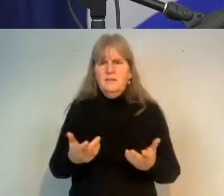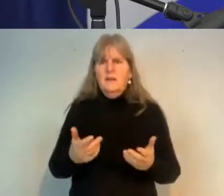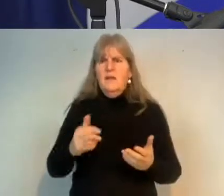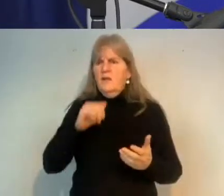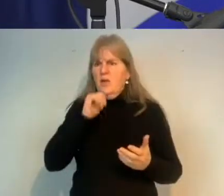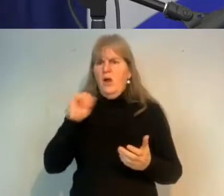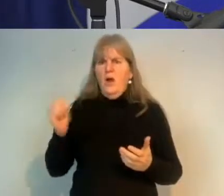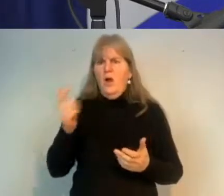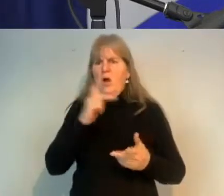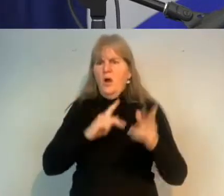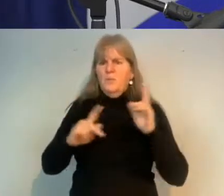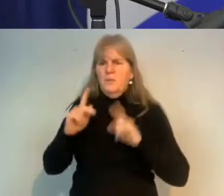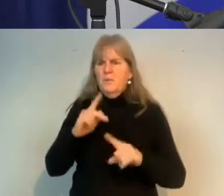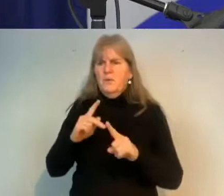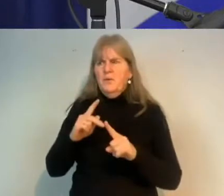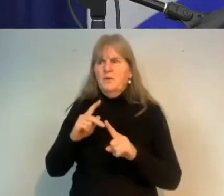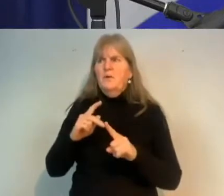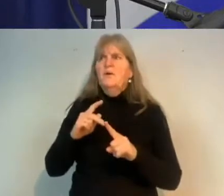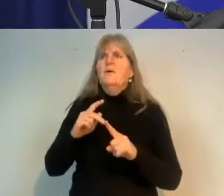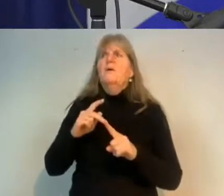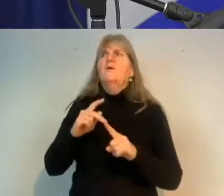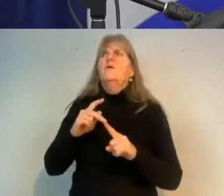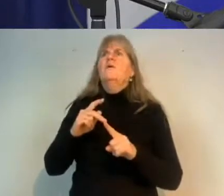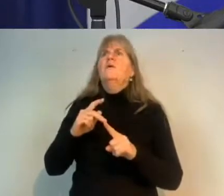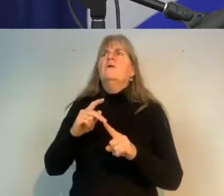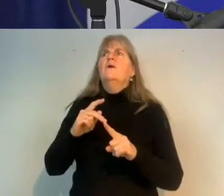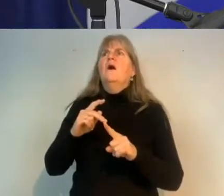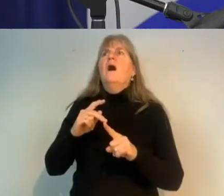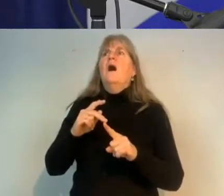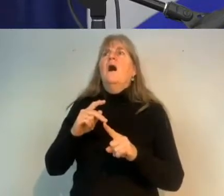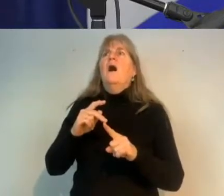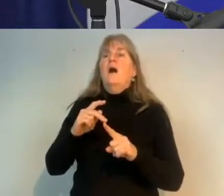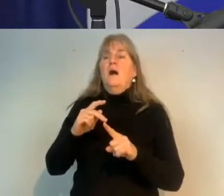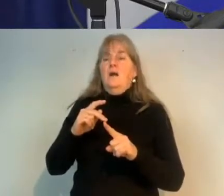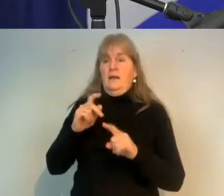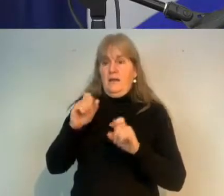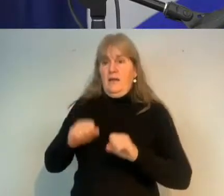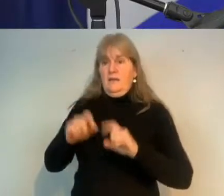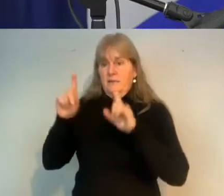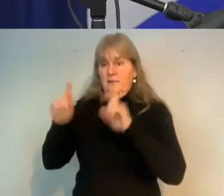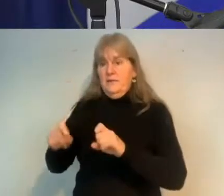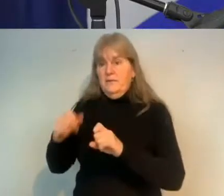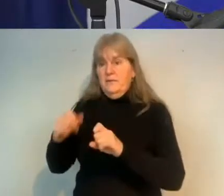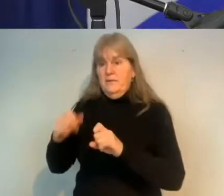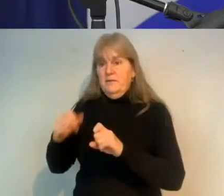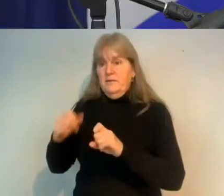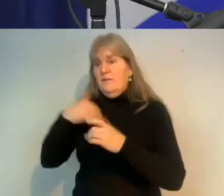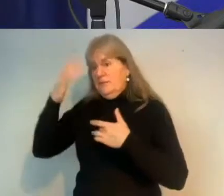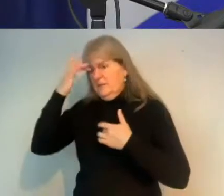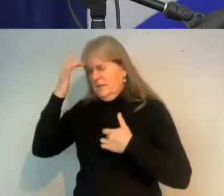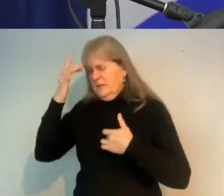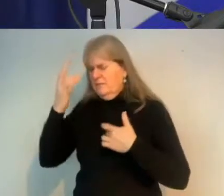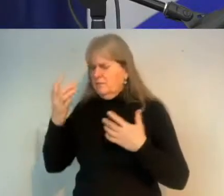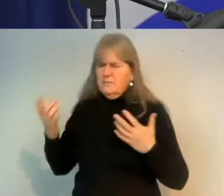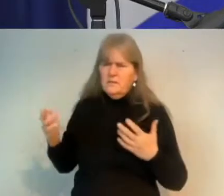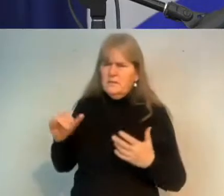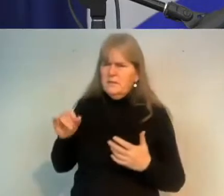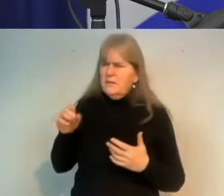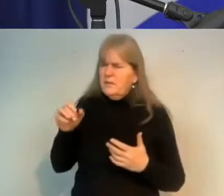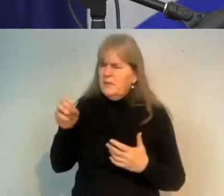to be tested. What does that mean for the case count and tracking cases and kind of gauging how well we're